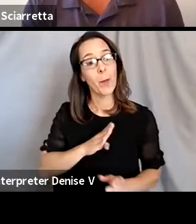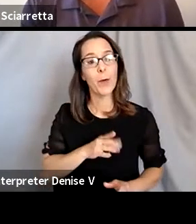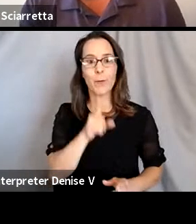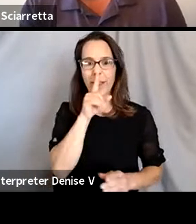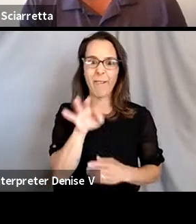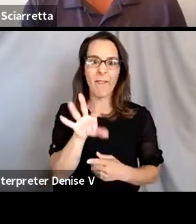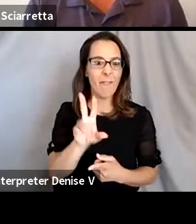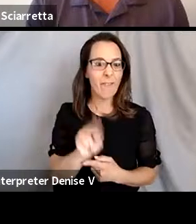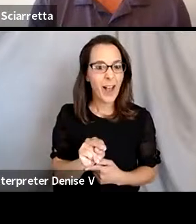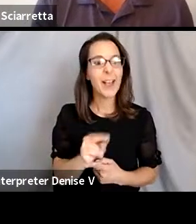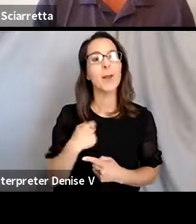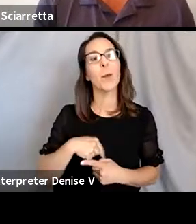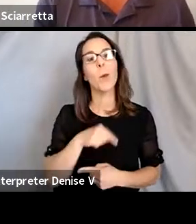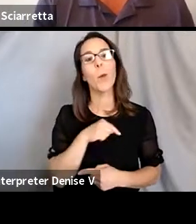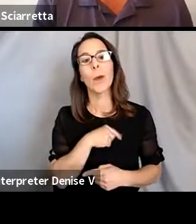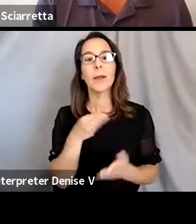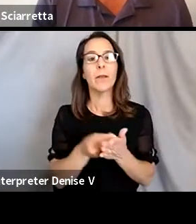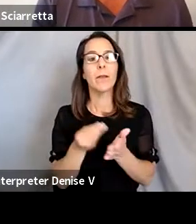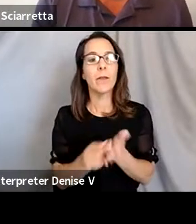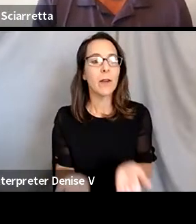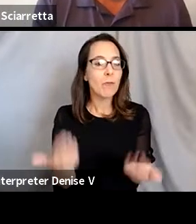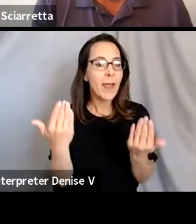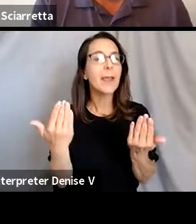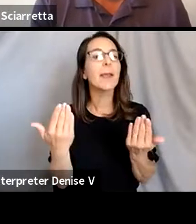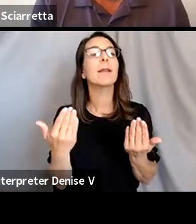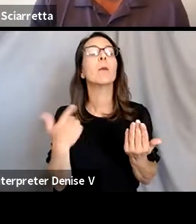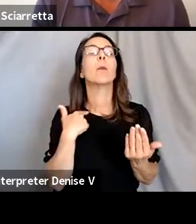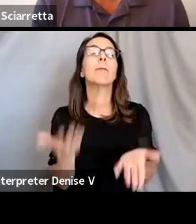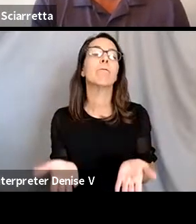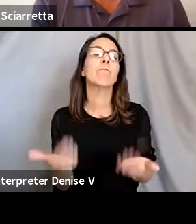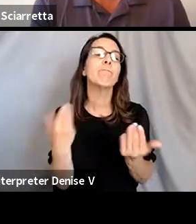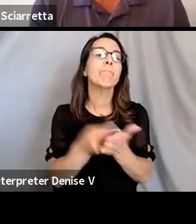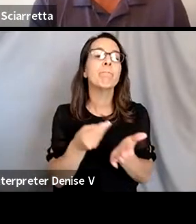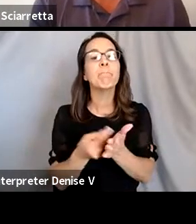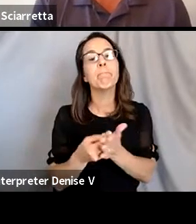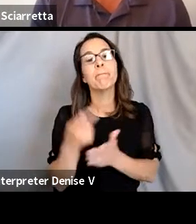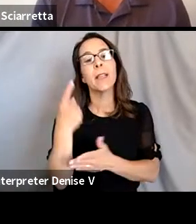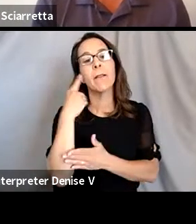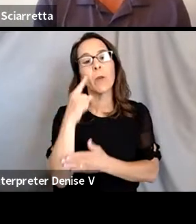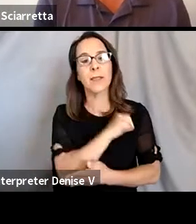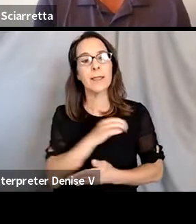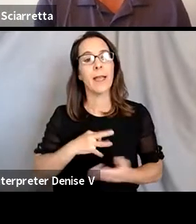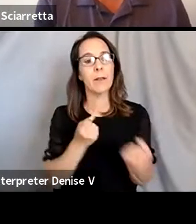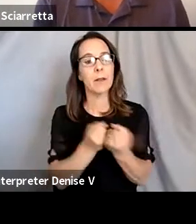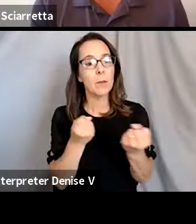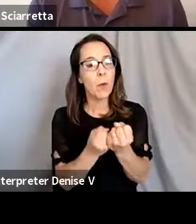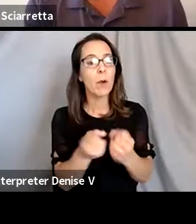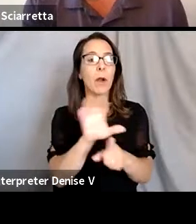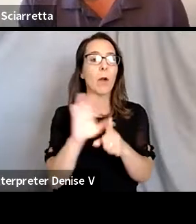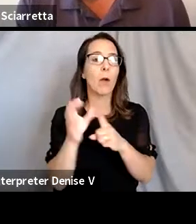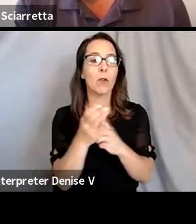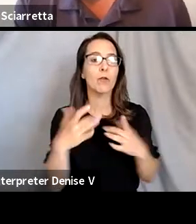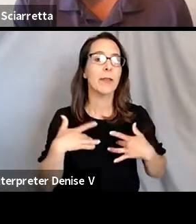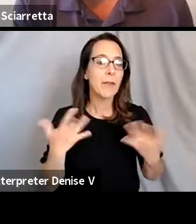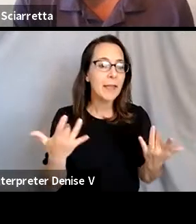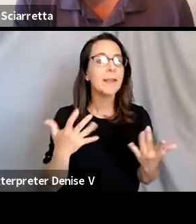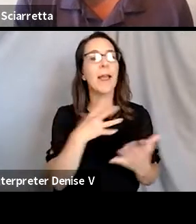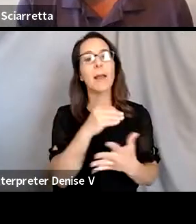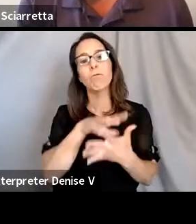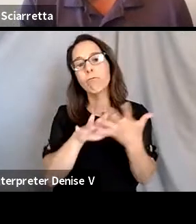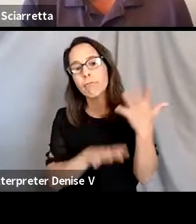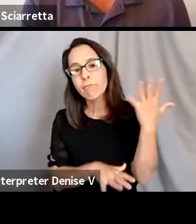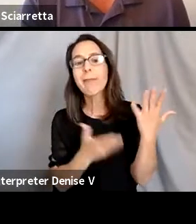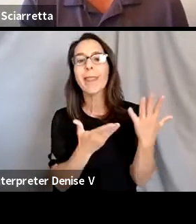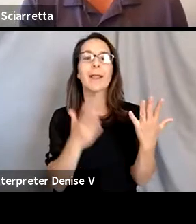We're the fundraising arm. We raise money for staff support and cultural events and a lot of great things that benefit